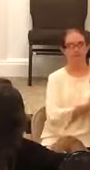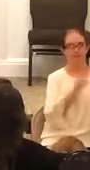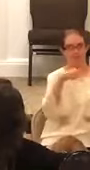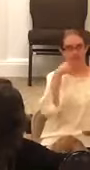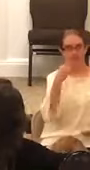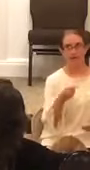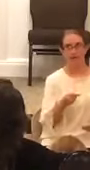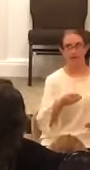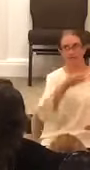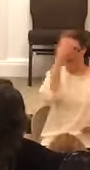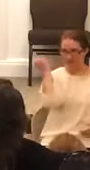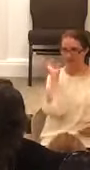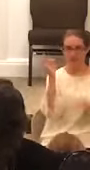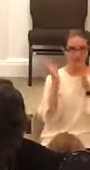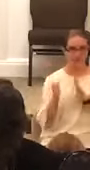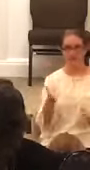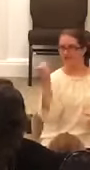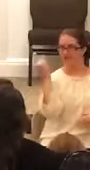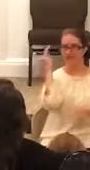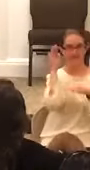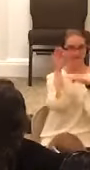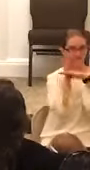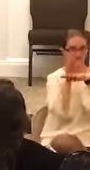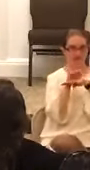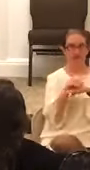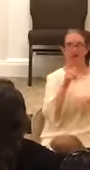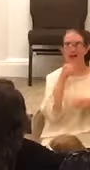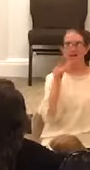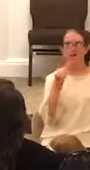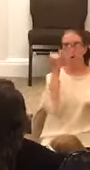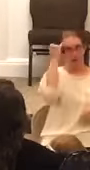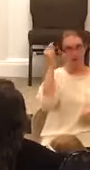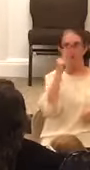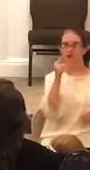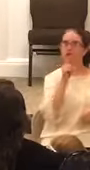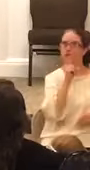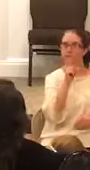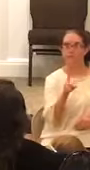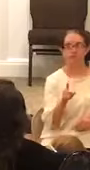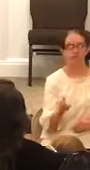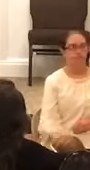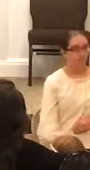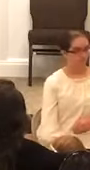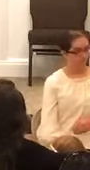says, forget what that preacher said last night, he don't have a clue. I'm going to tell you the truth.